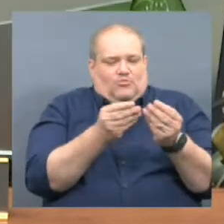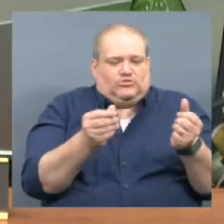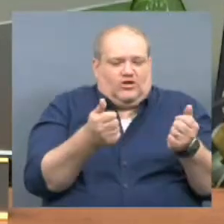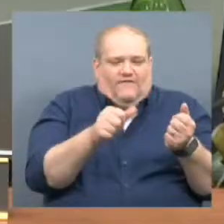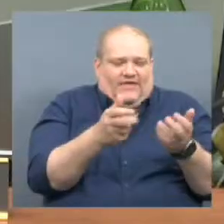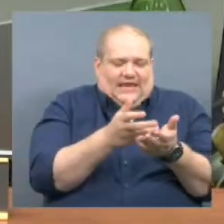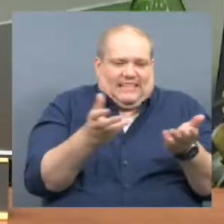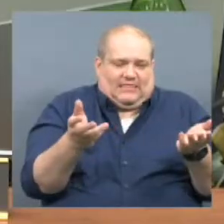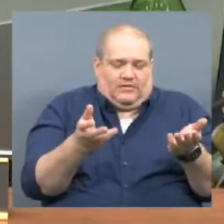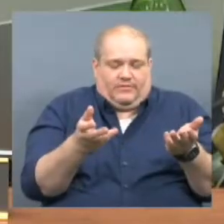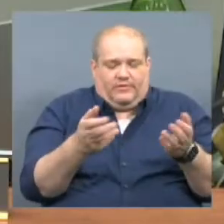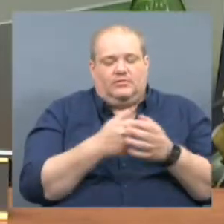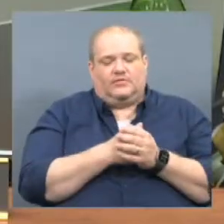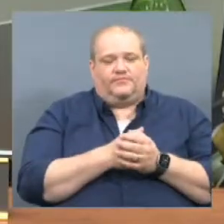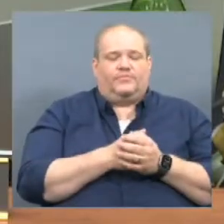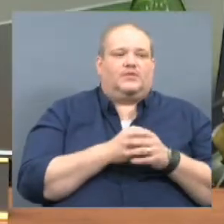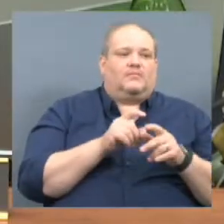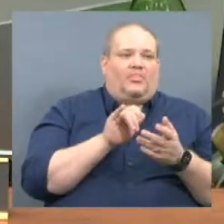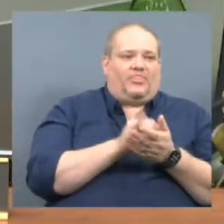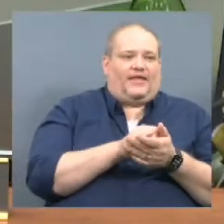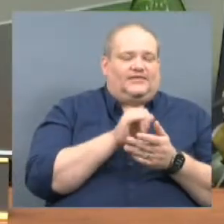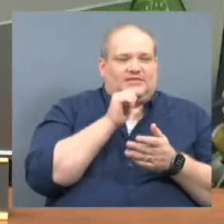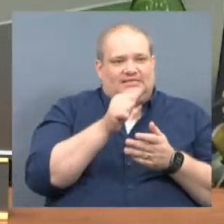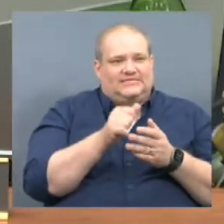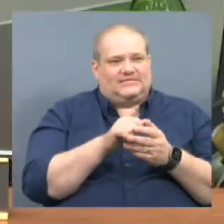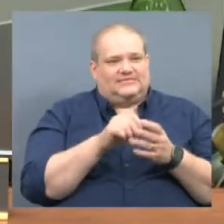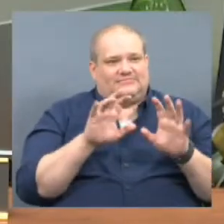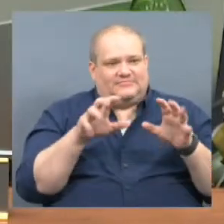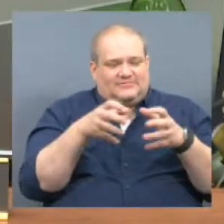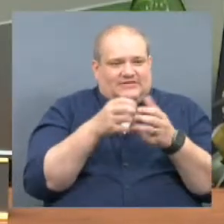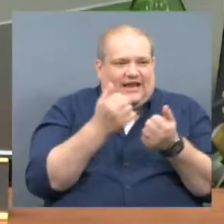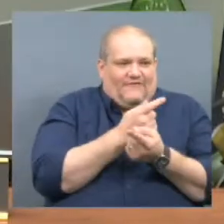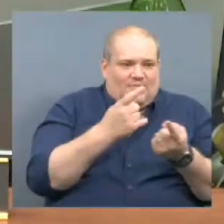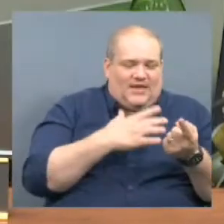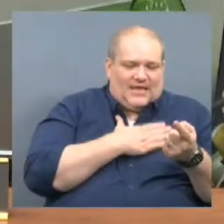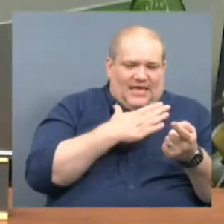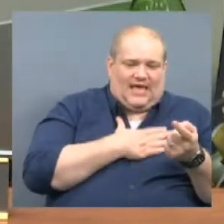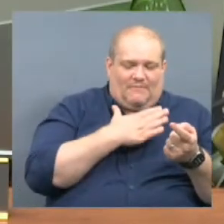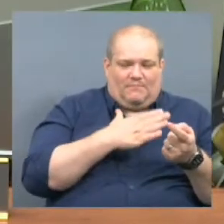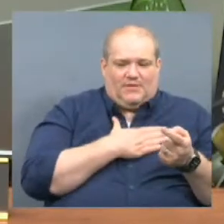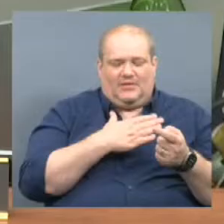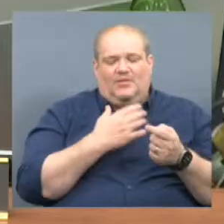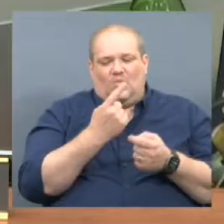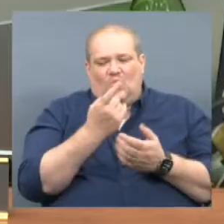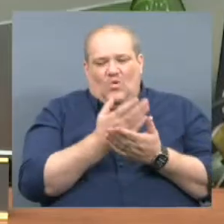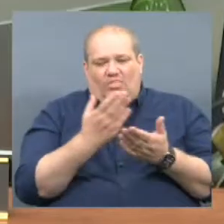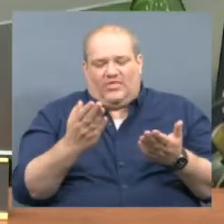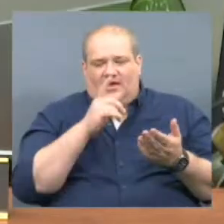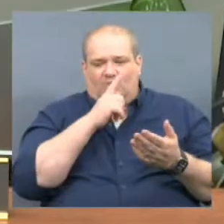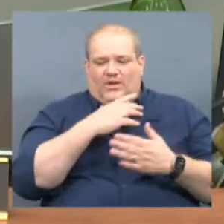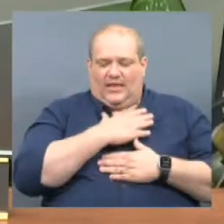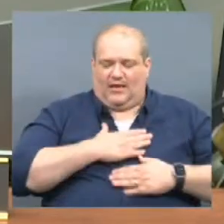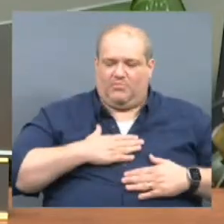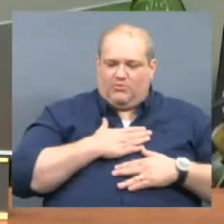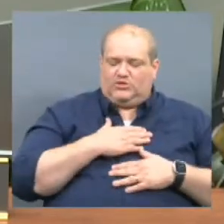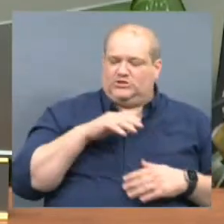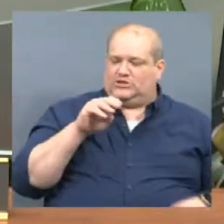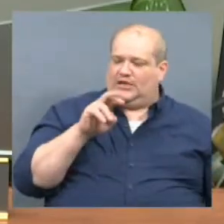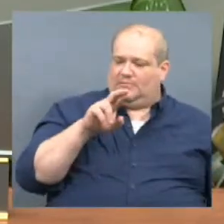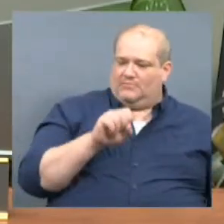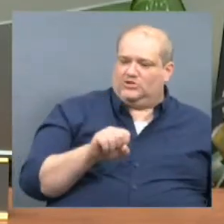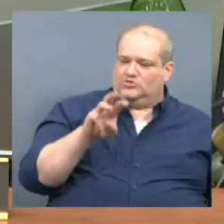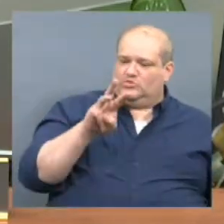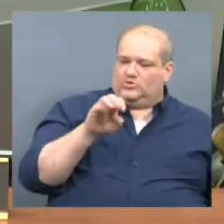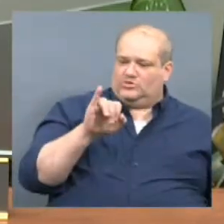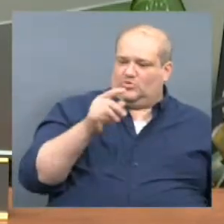Well, I'm saying we can't resolve anything, but it doesn't come and everybody's happy. And one thing I really appreciate, Ms. Williams, you saying